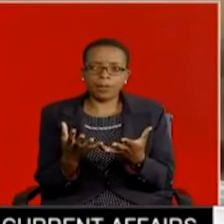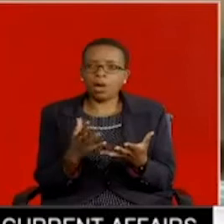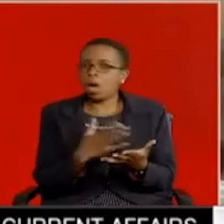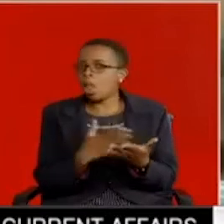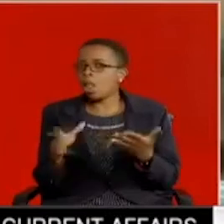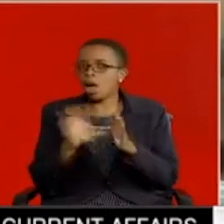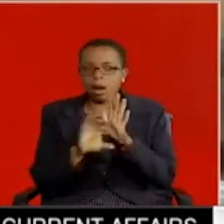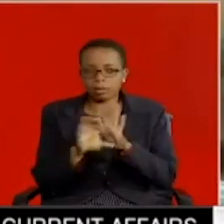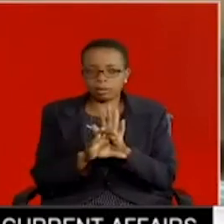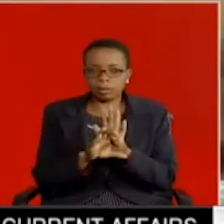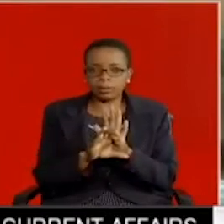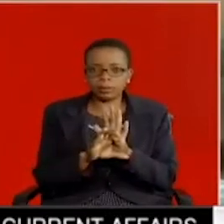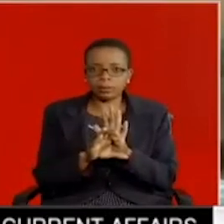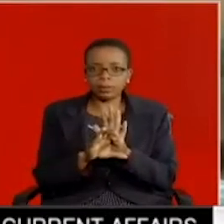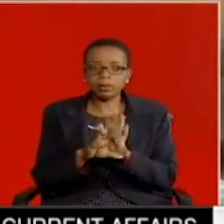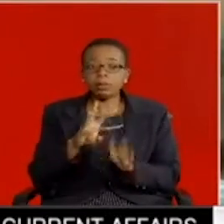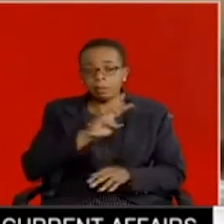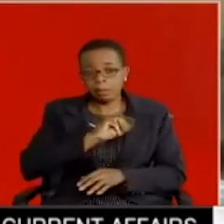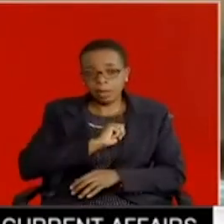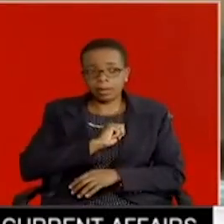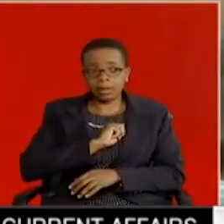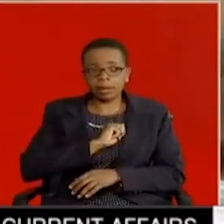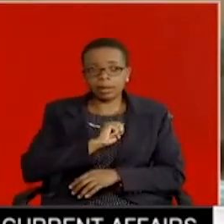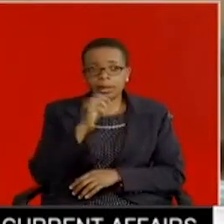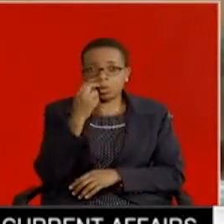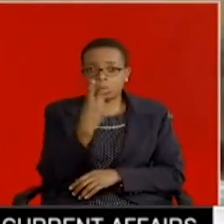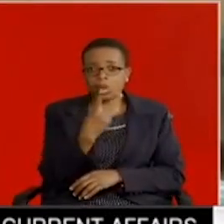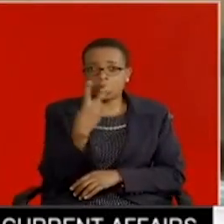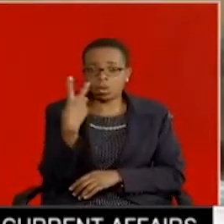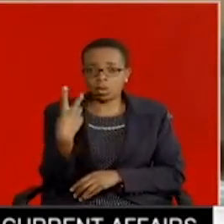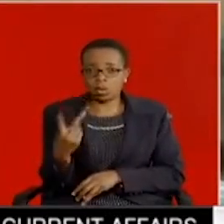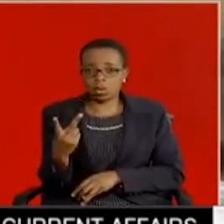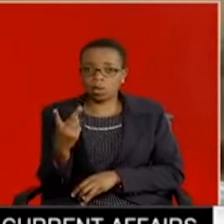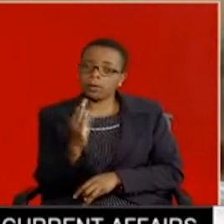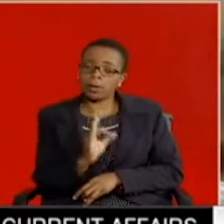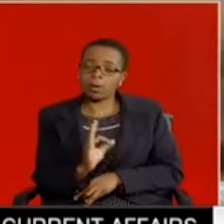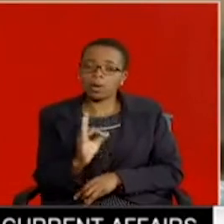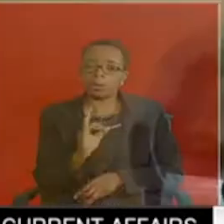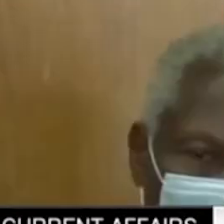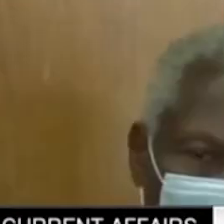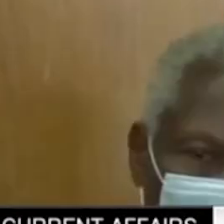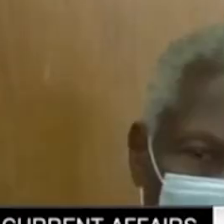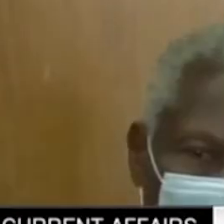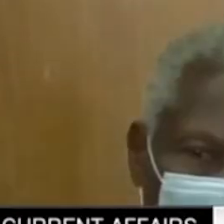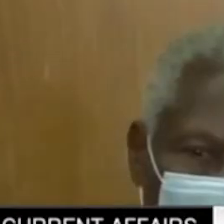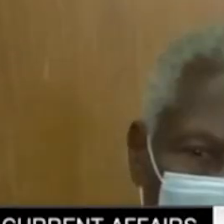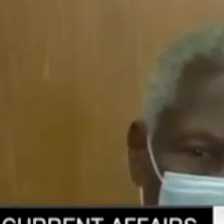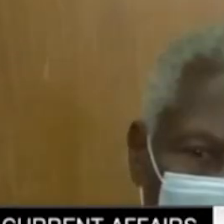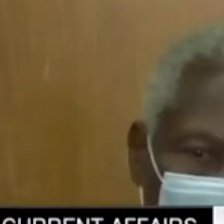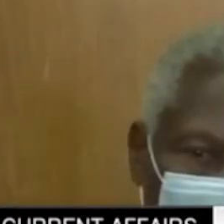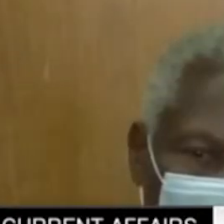throughout the country on Monday, 22nd of February.